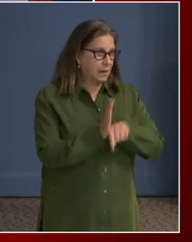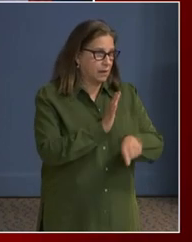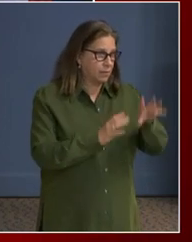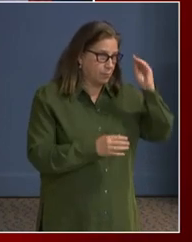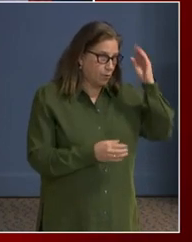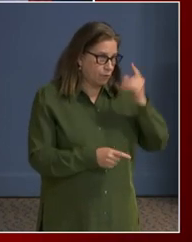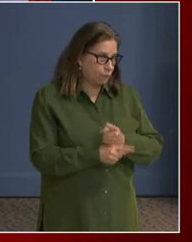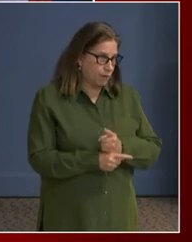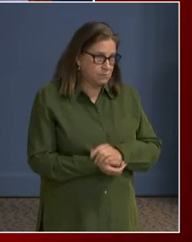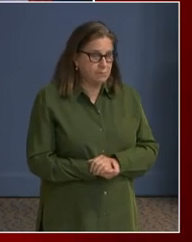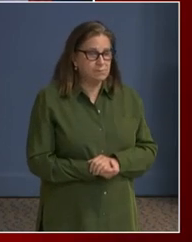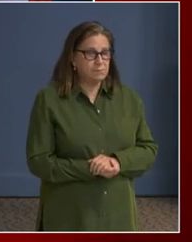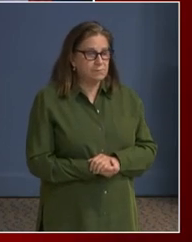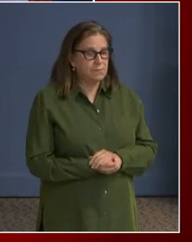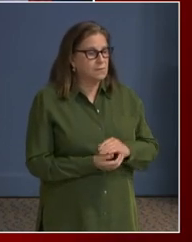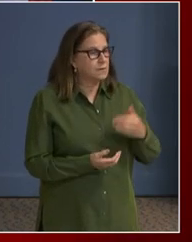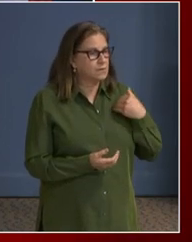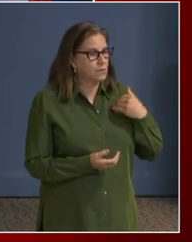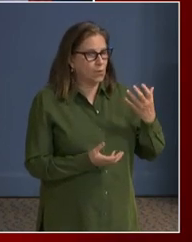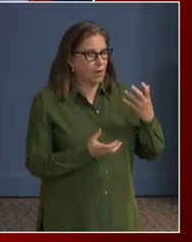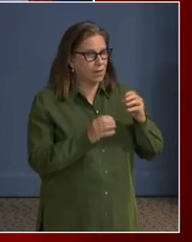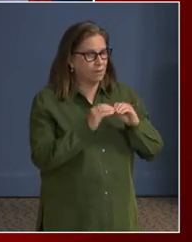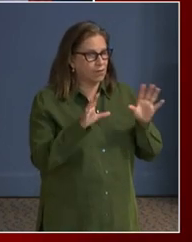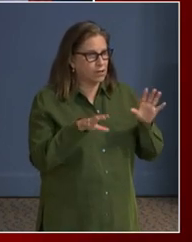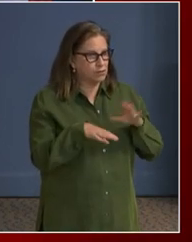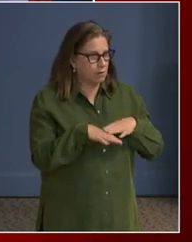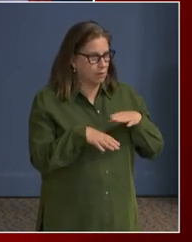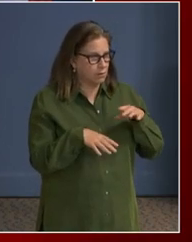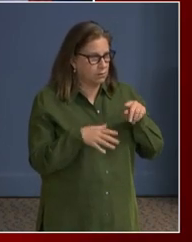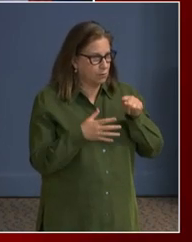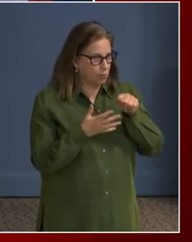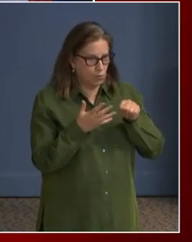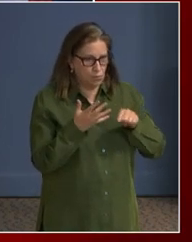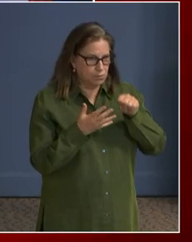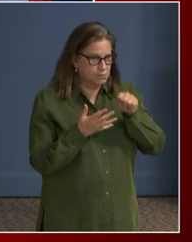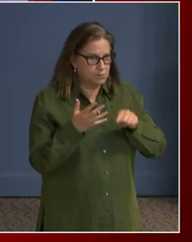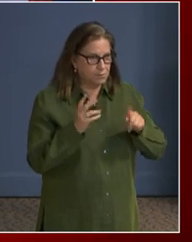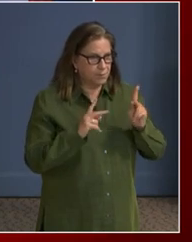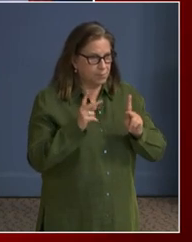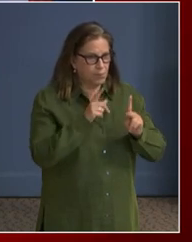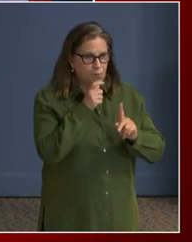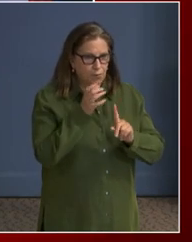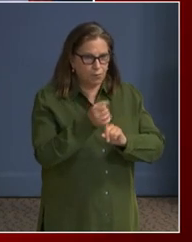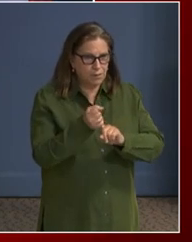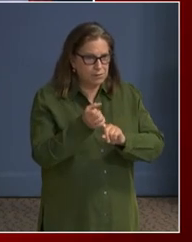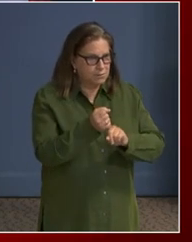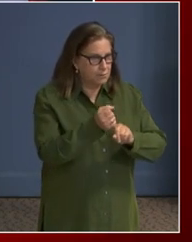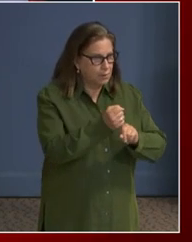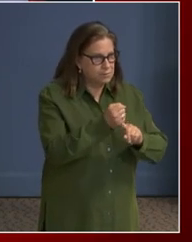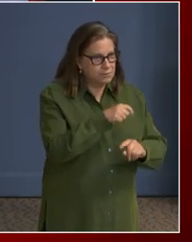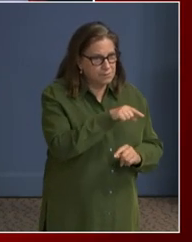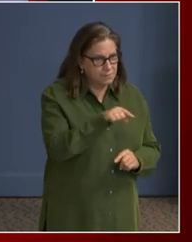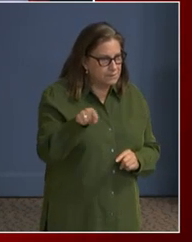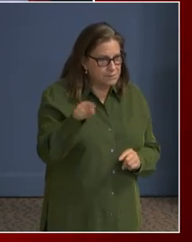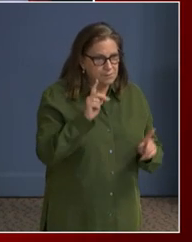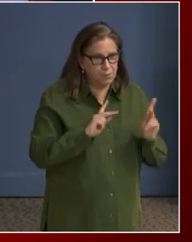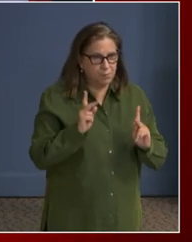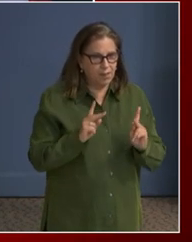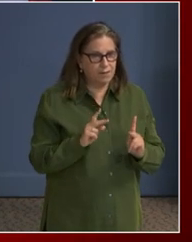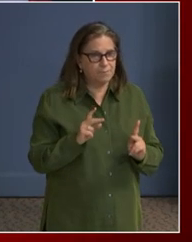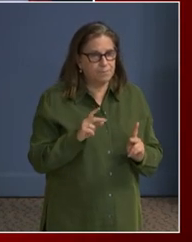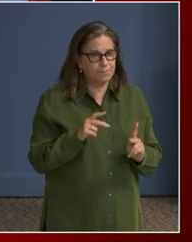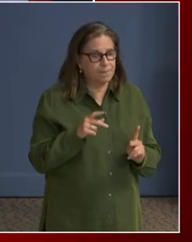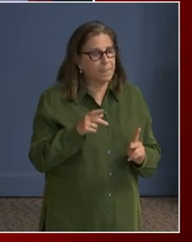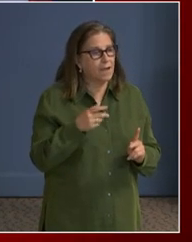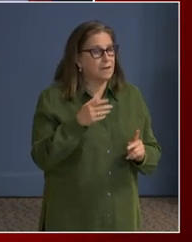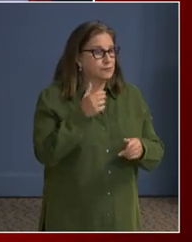four, as I recall, all four of the people who were sought or arrested in that case had previous gun charges